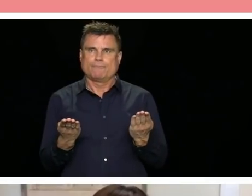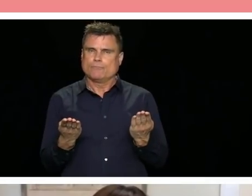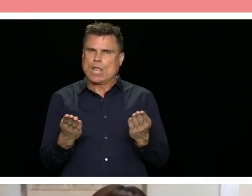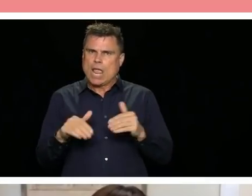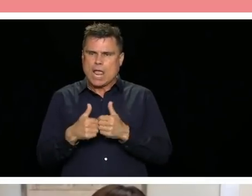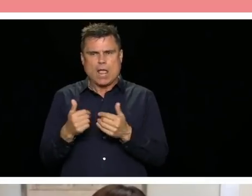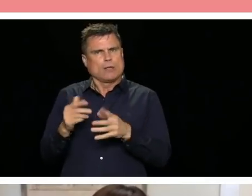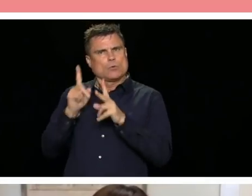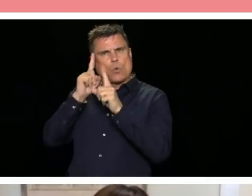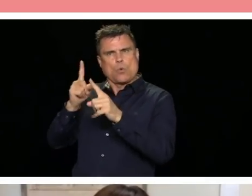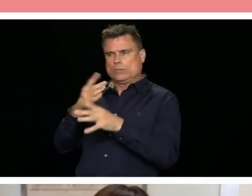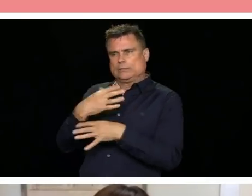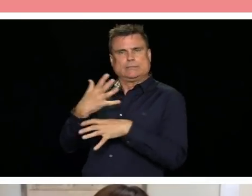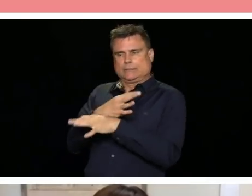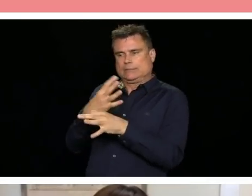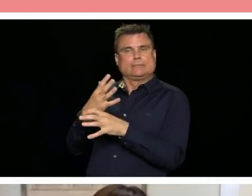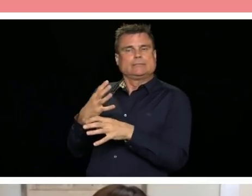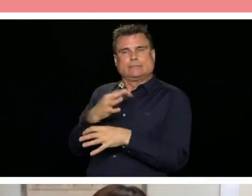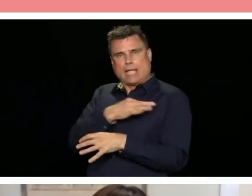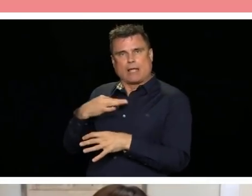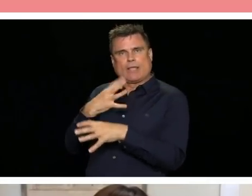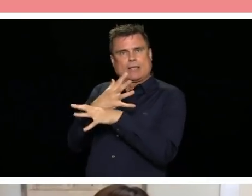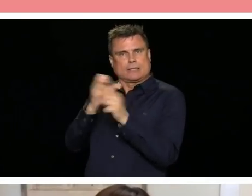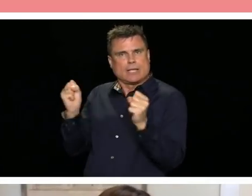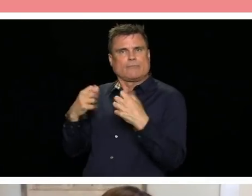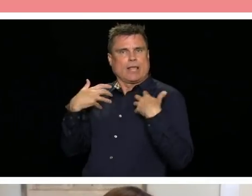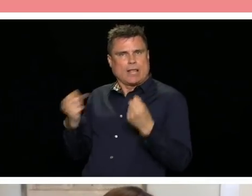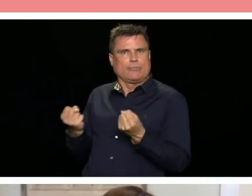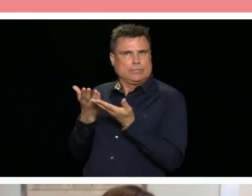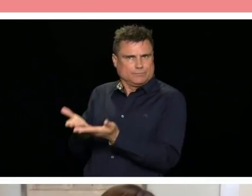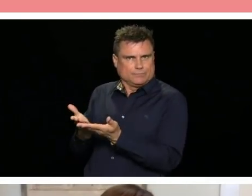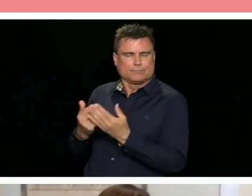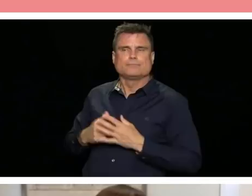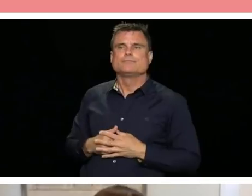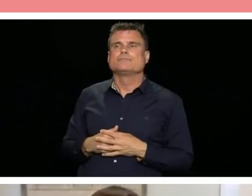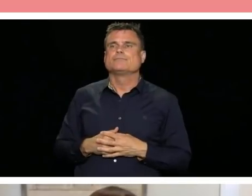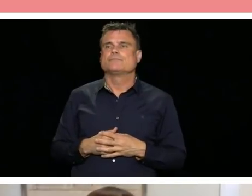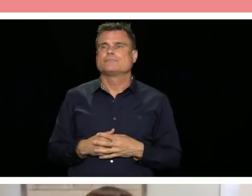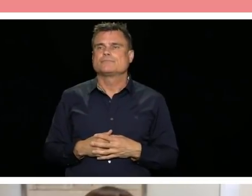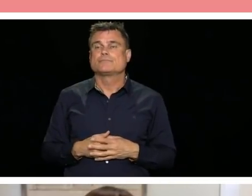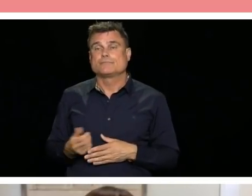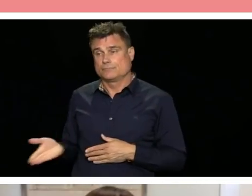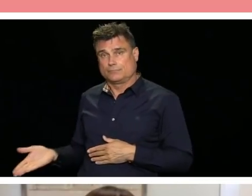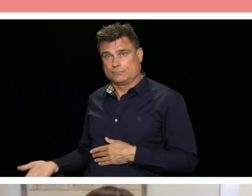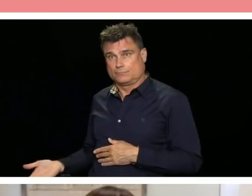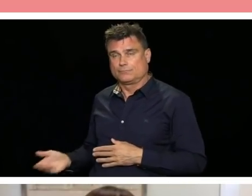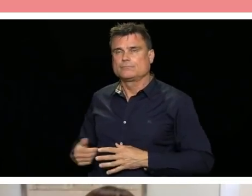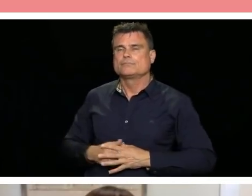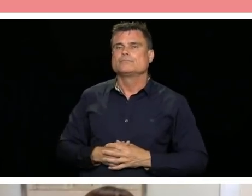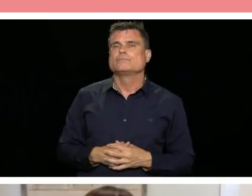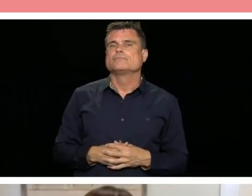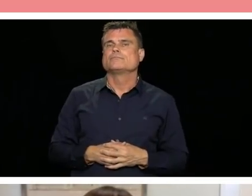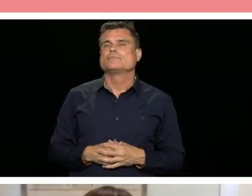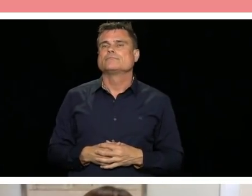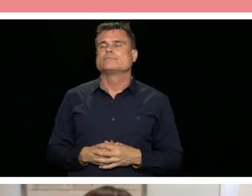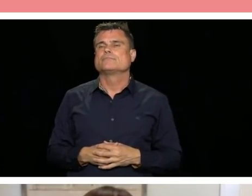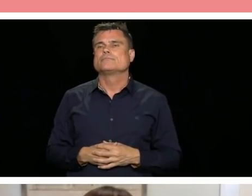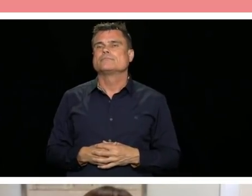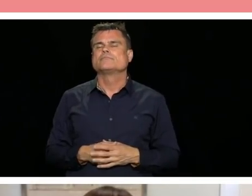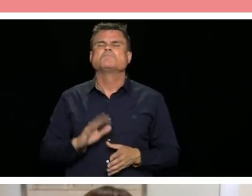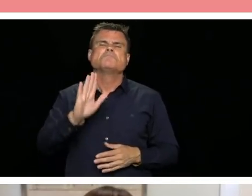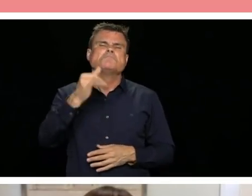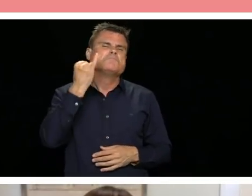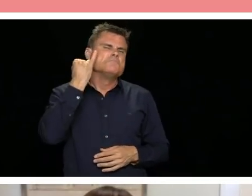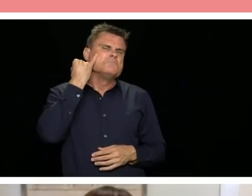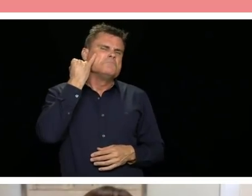for Minister Chen, and it's from Brianne. What can families do if their daycare center has decided not to